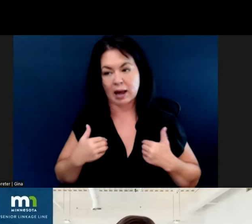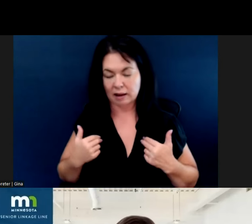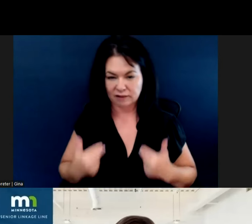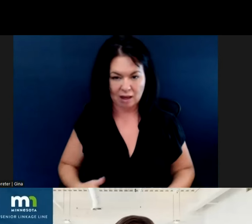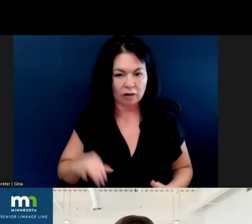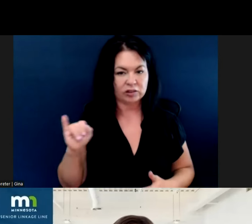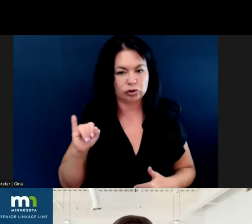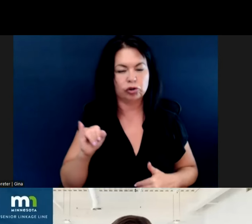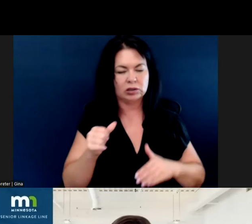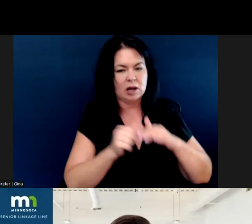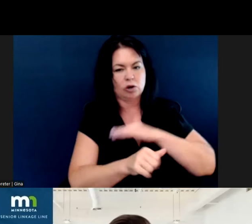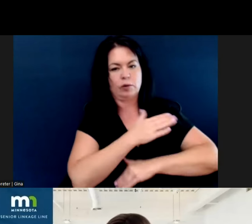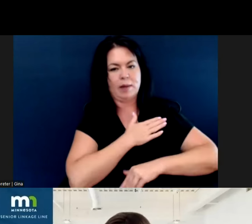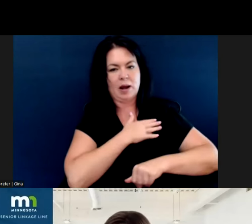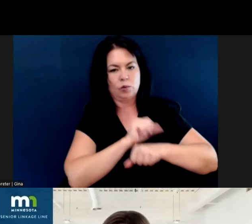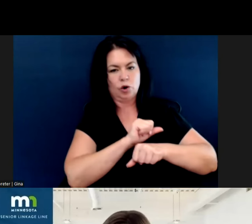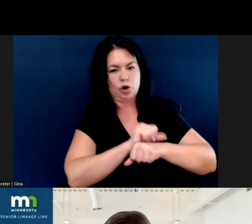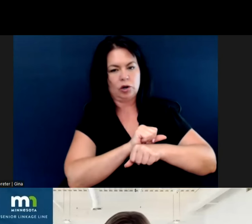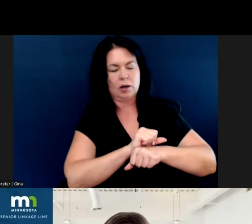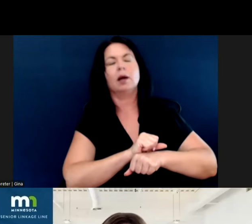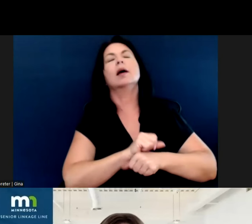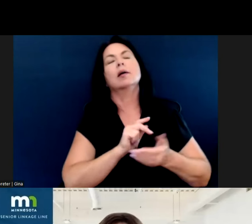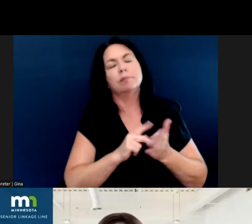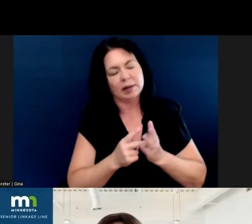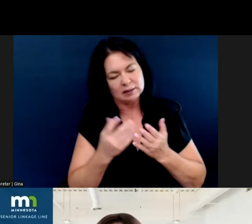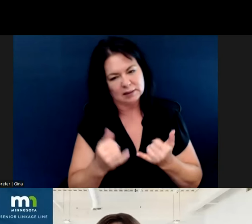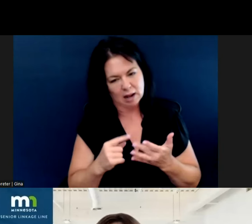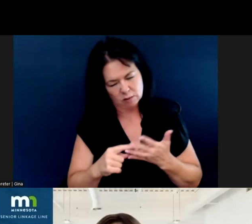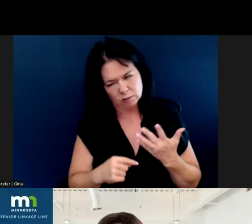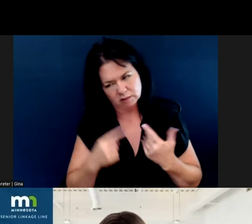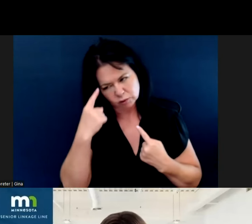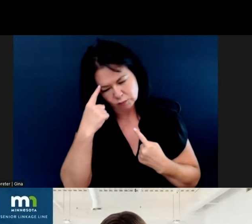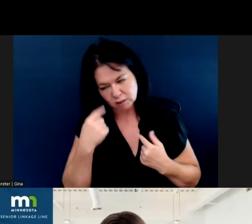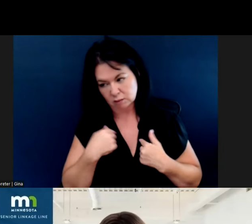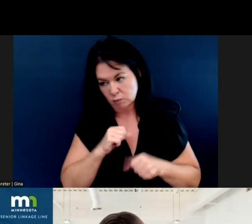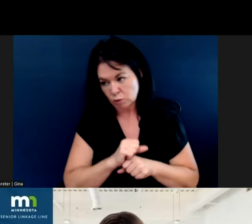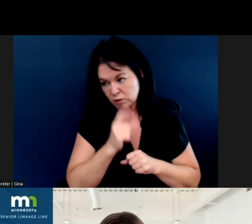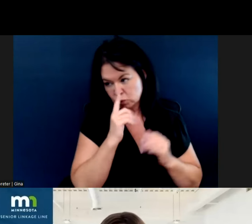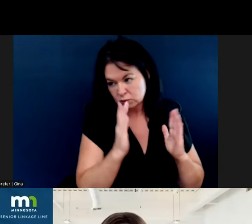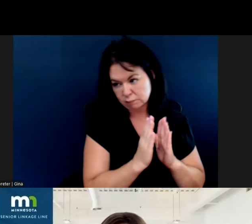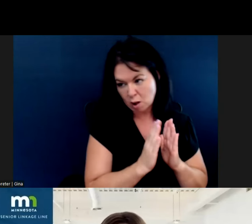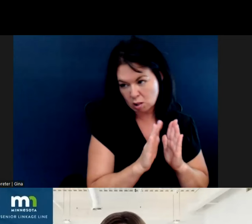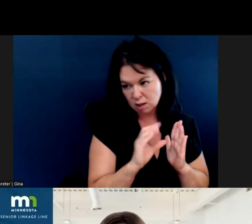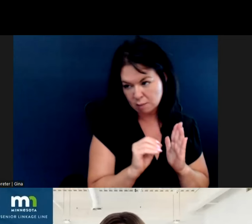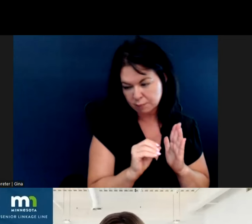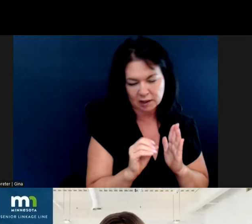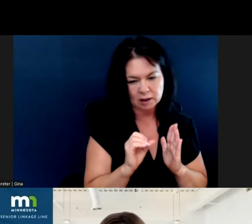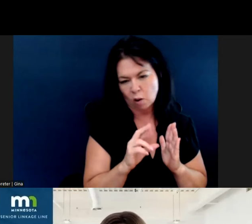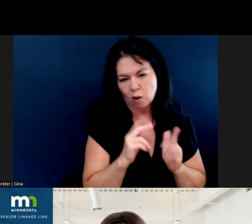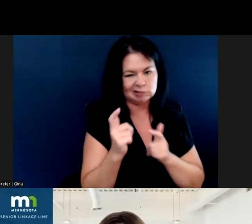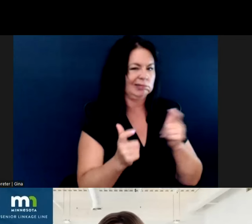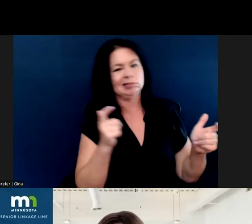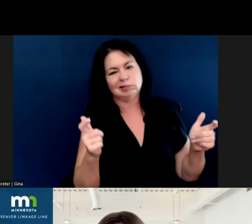employer, you have to ask yourself a few more questions. Do you work for a small employer? Okay, so a small employer